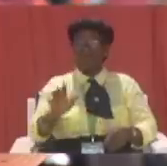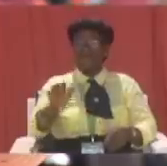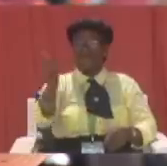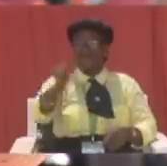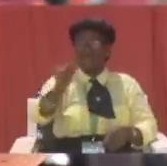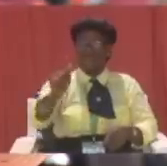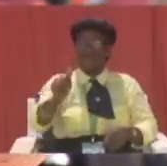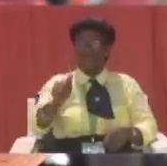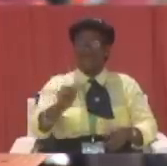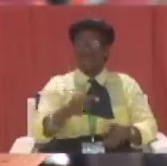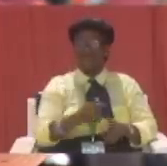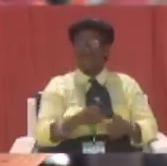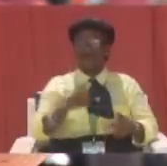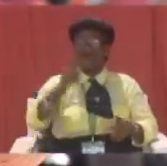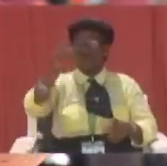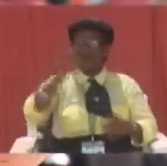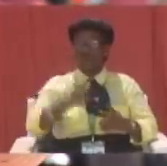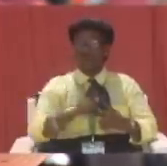to 25.